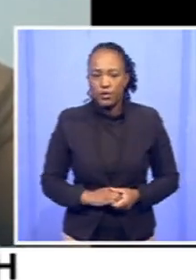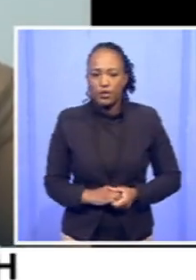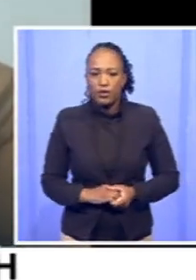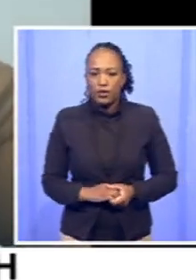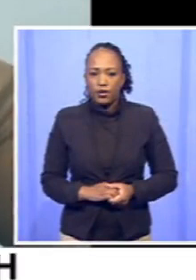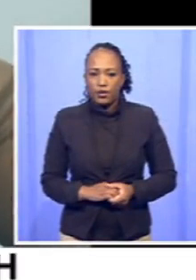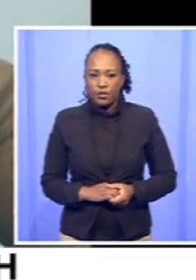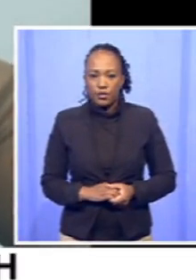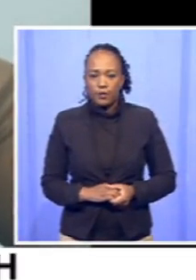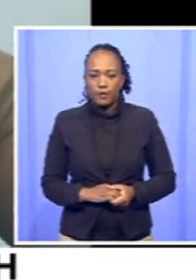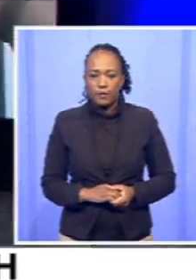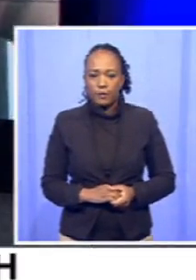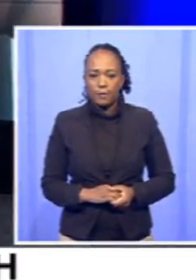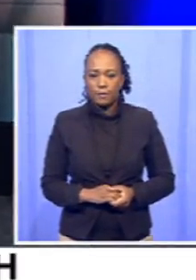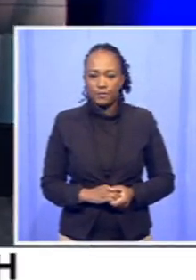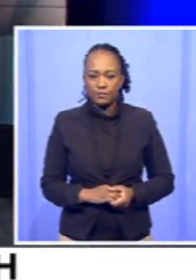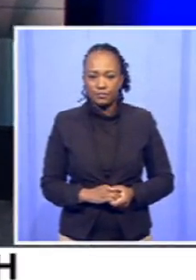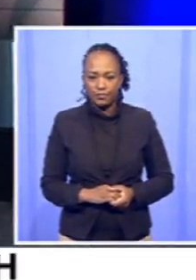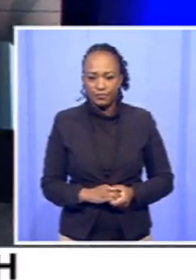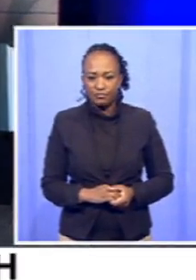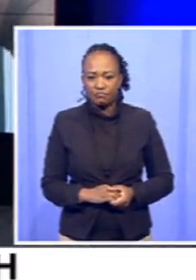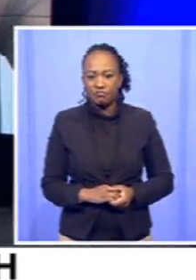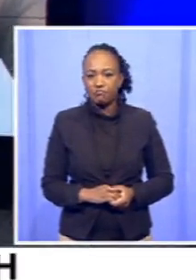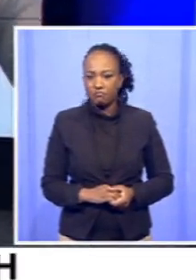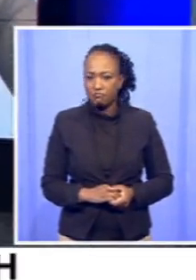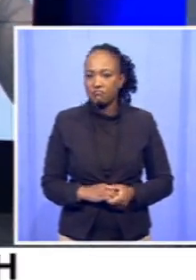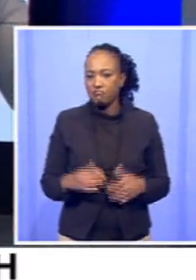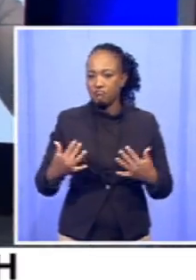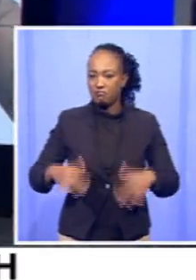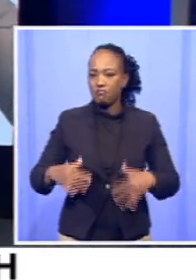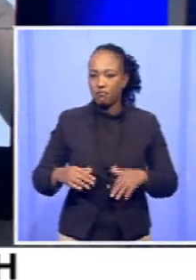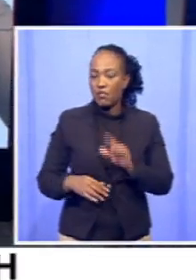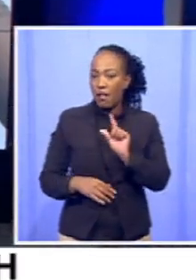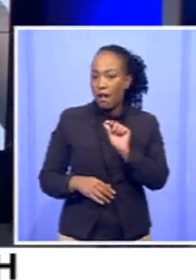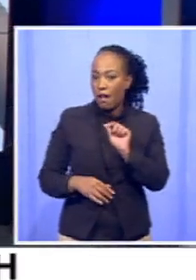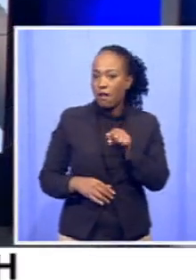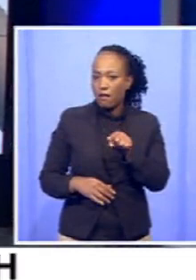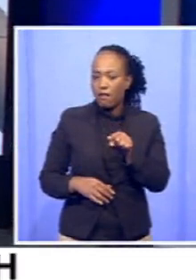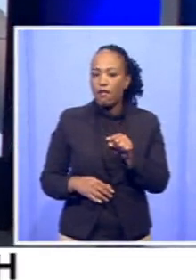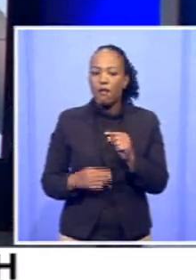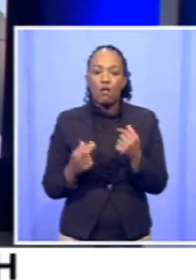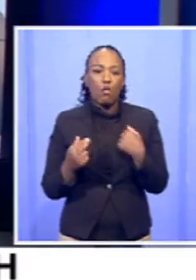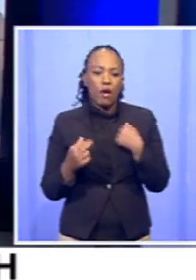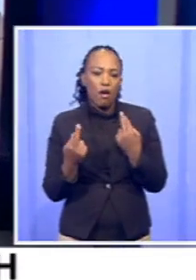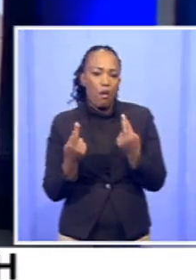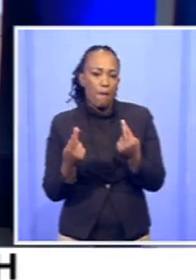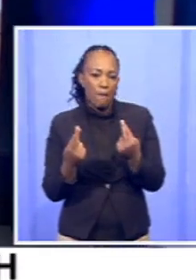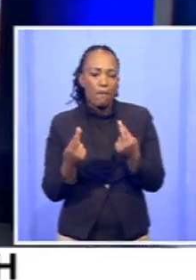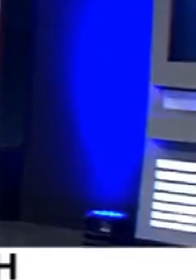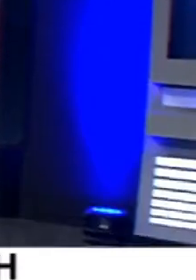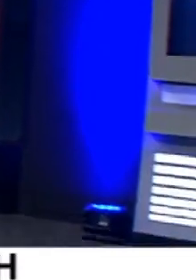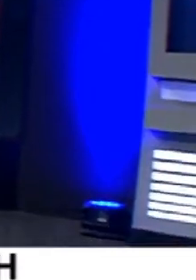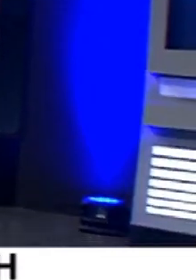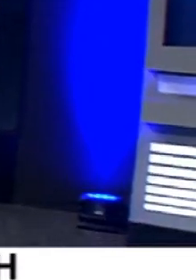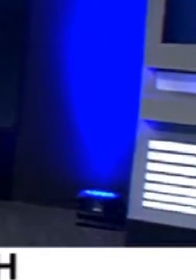Yeah. Well, quite an interesting concept, and we hope really it bears fruit, because it's